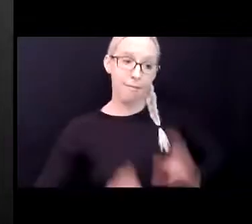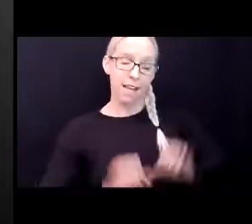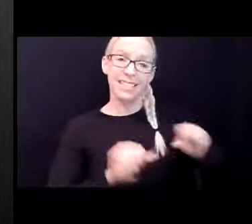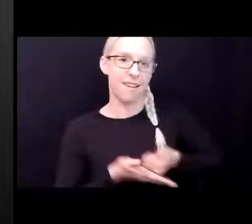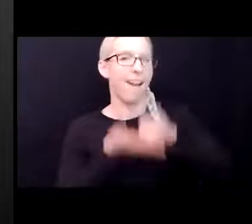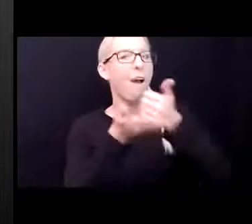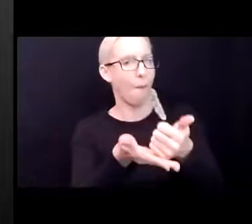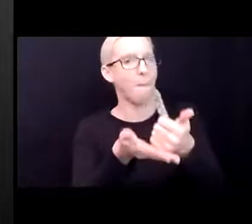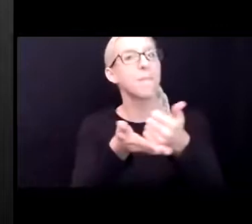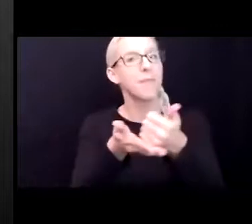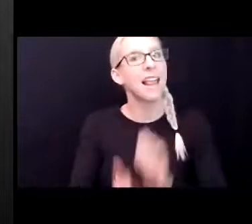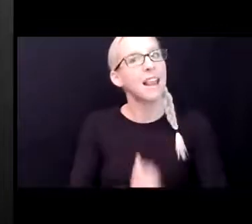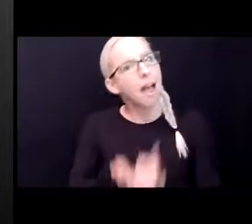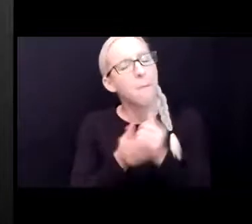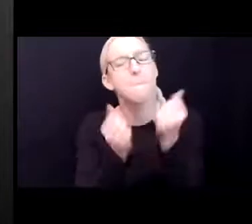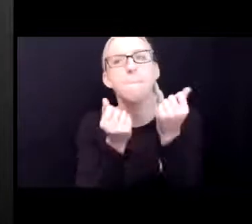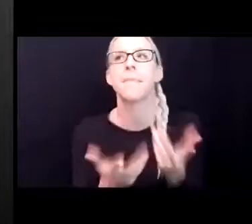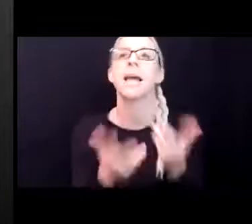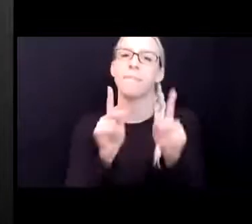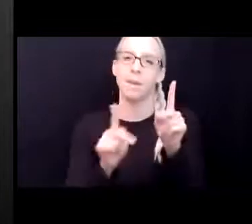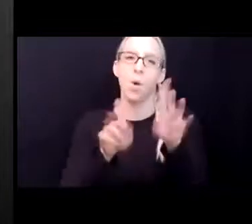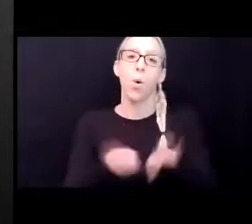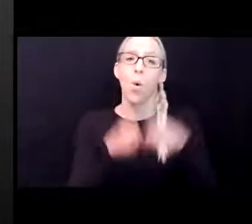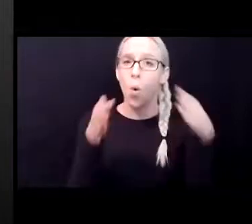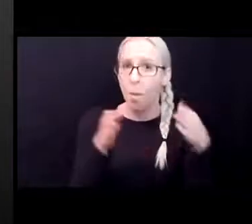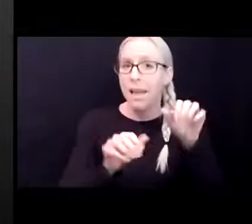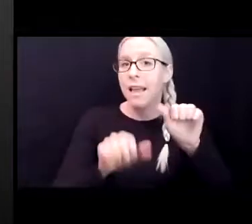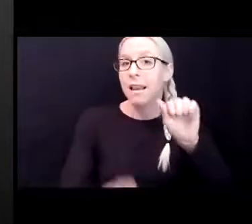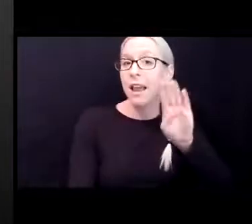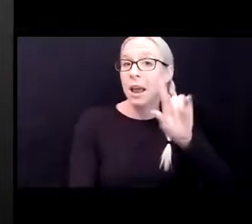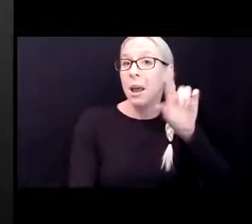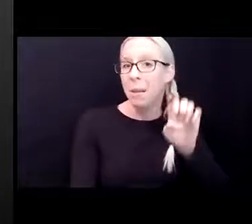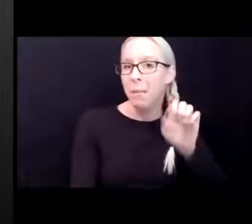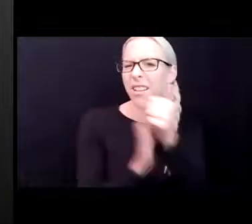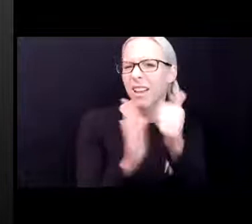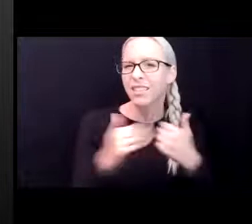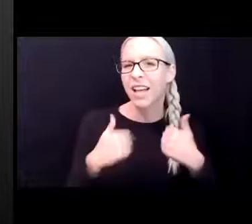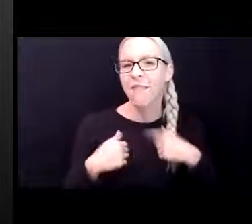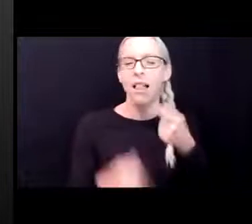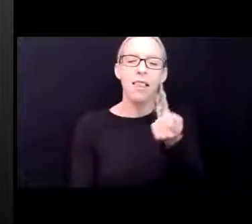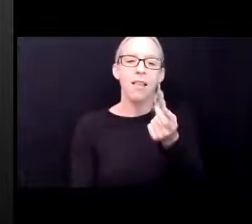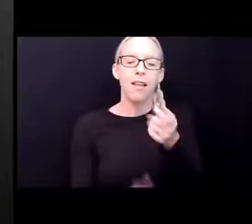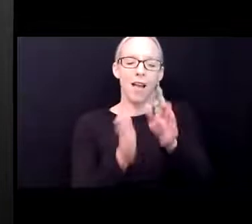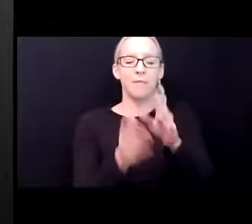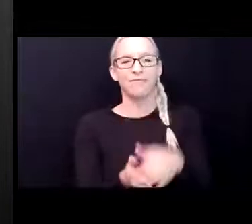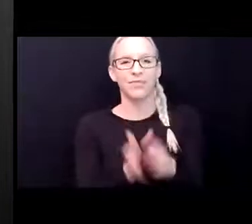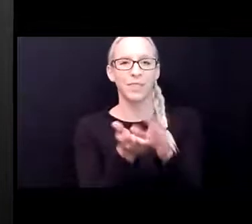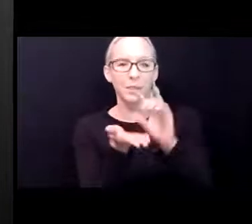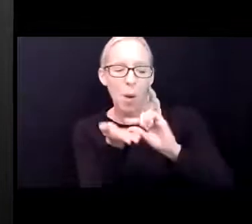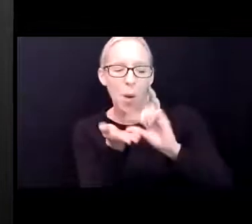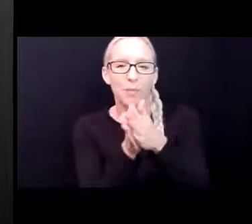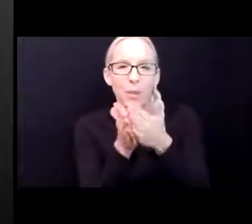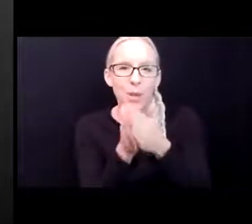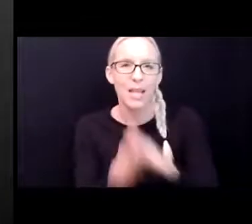clients open up Able accounts, but to give them kind of a little booklet on what to expect. Now, the screens have